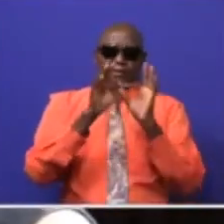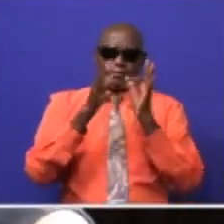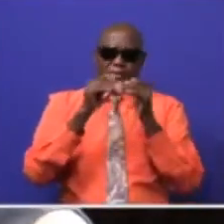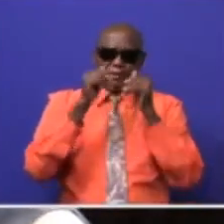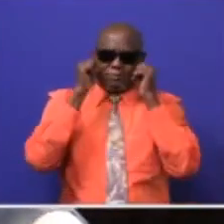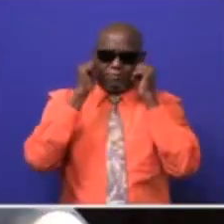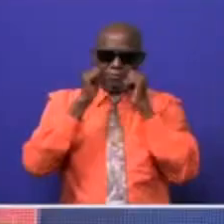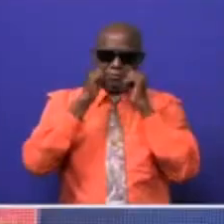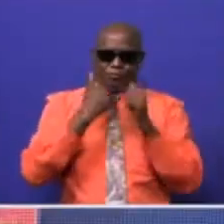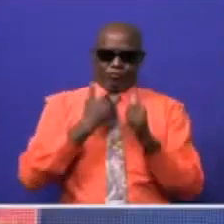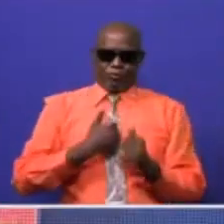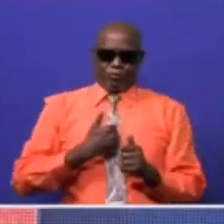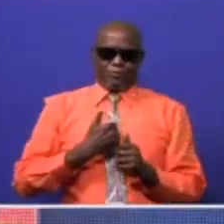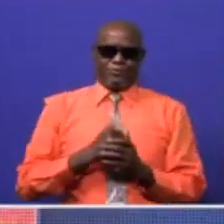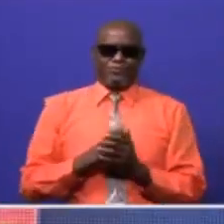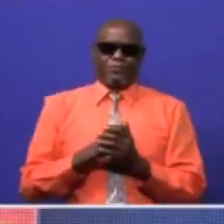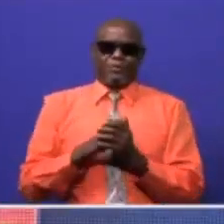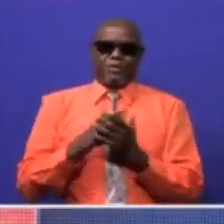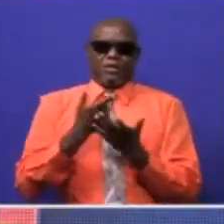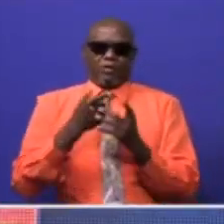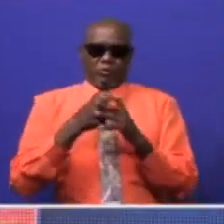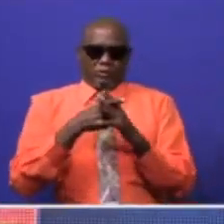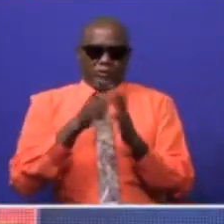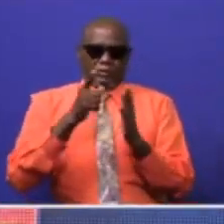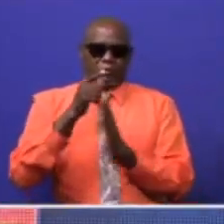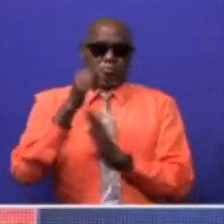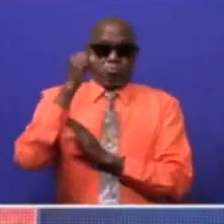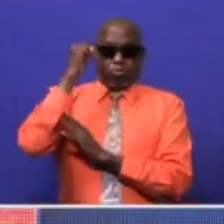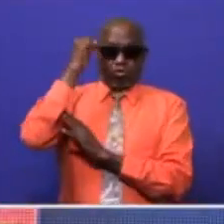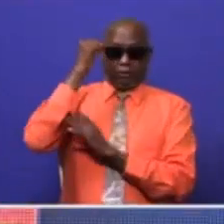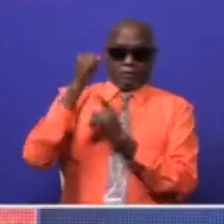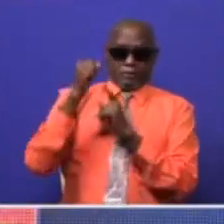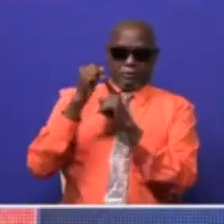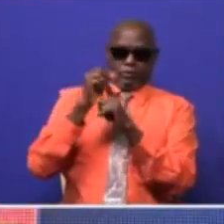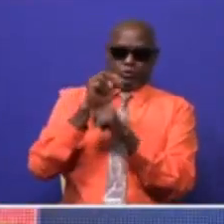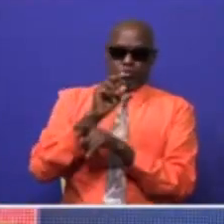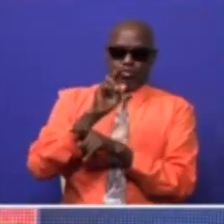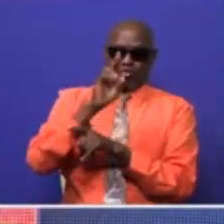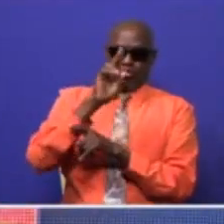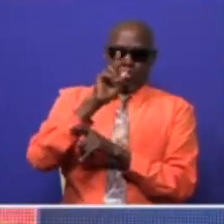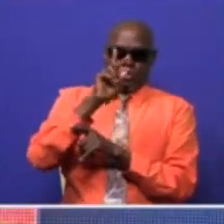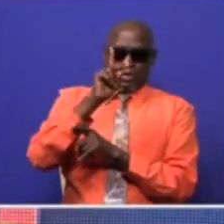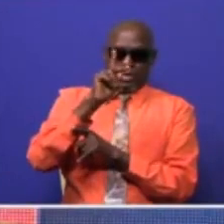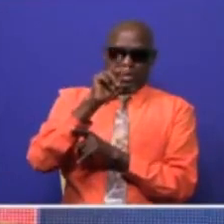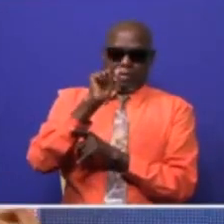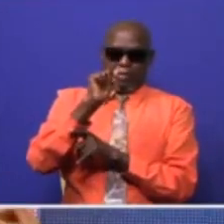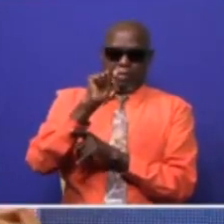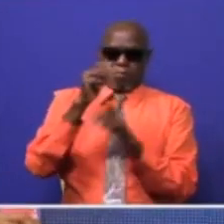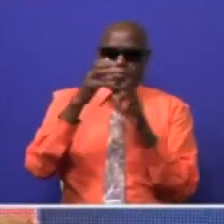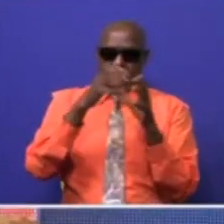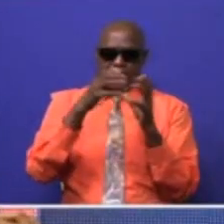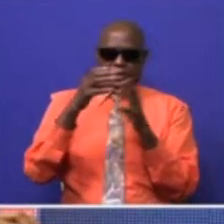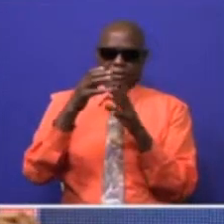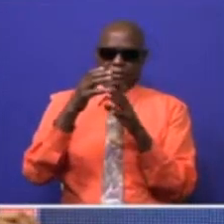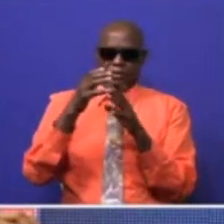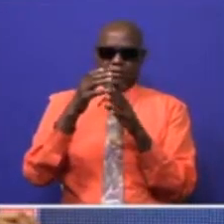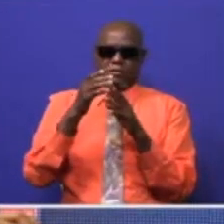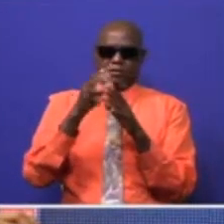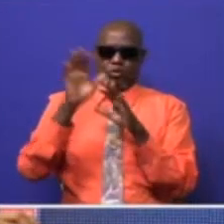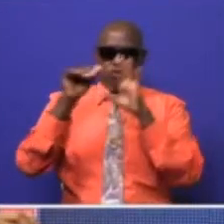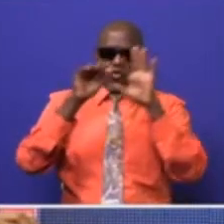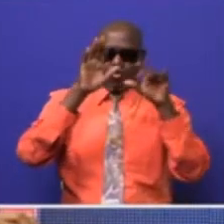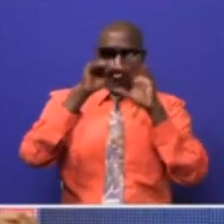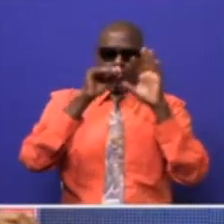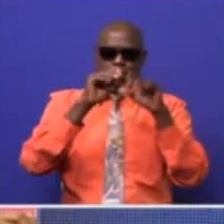Now, starting us off on matters politics, the United Democratic Alliance UDA party has called for a national executive